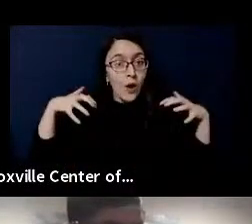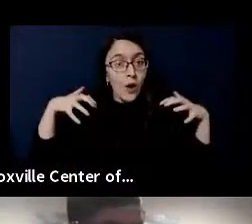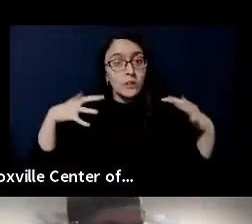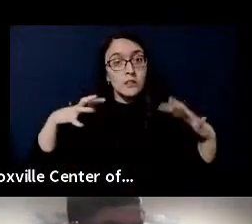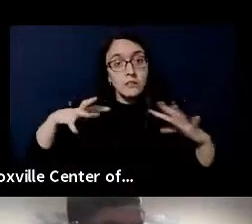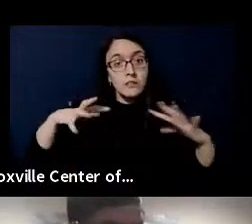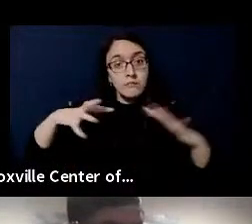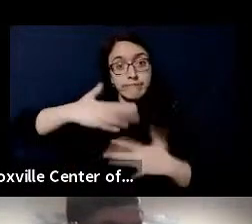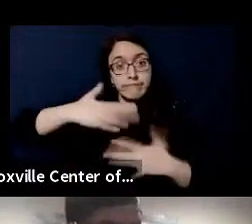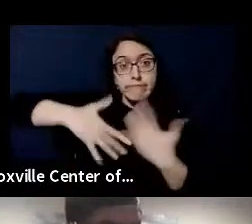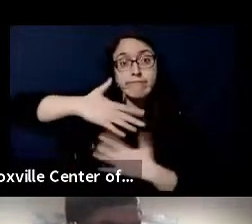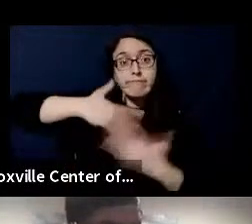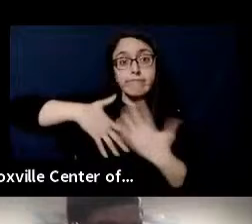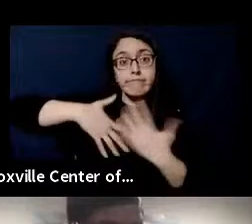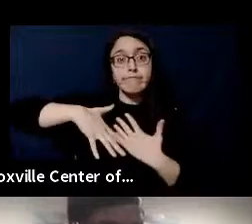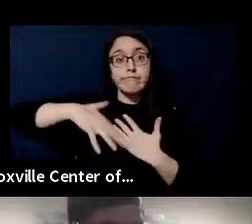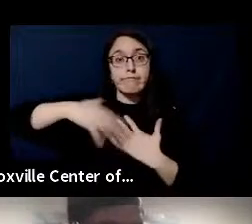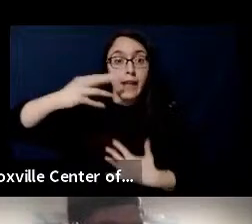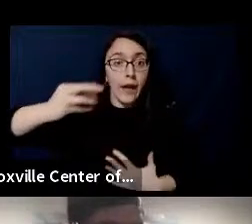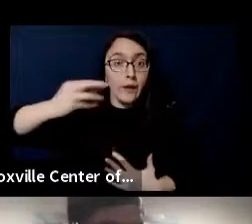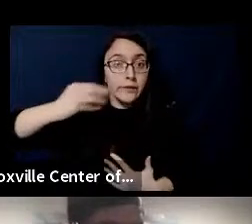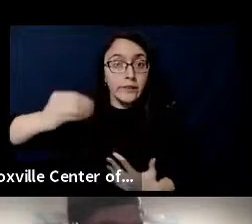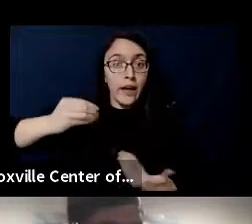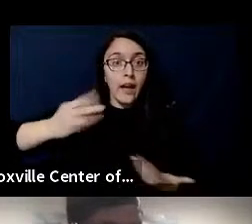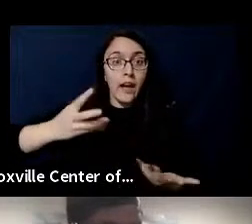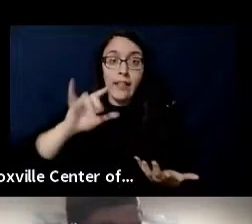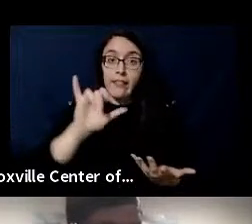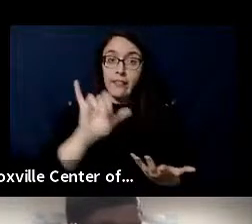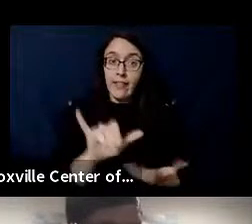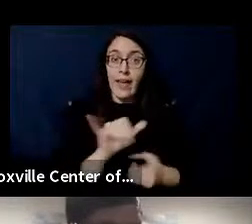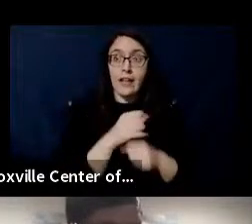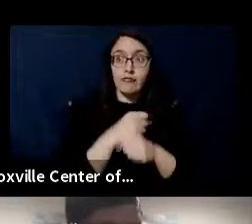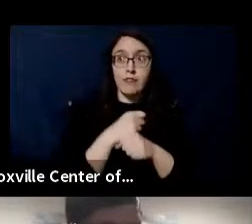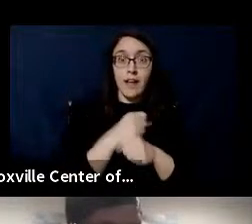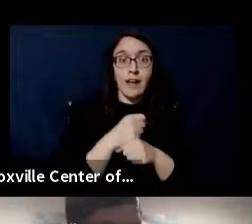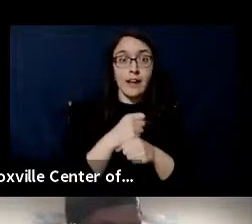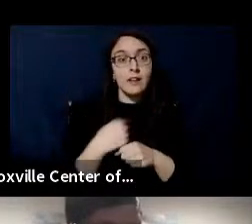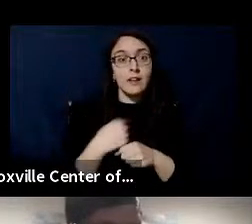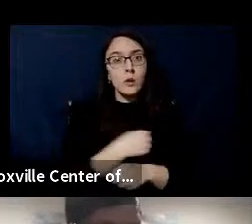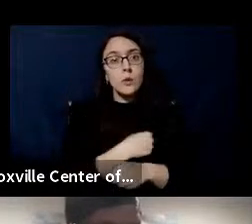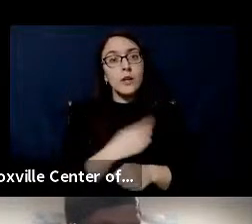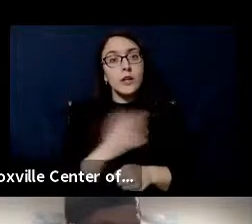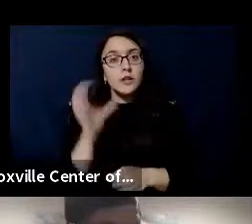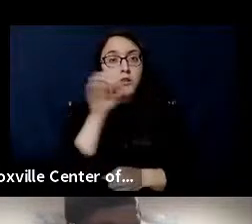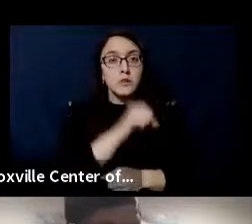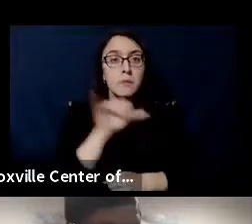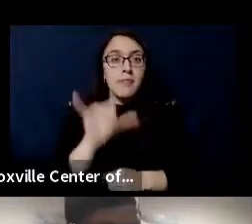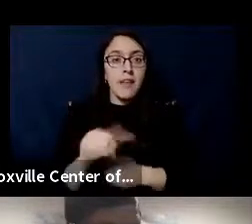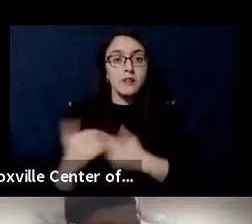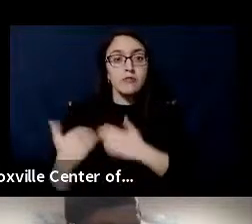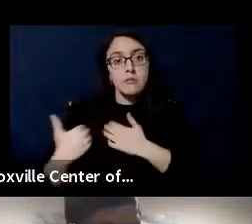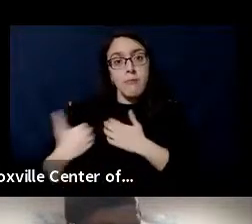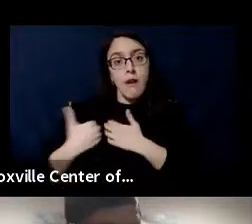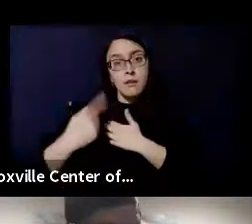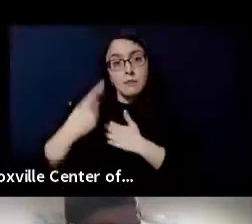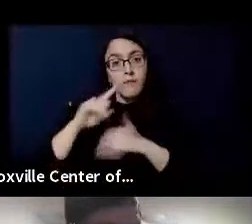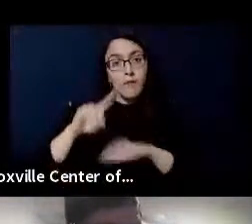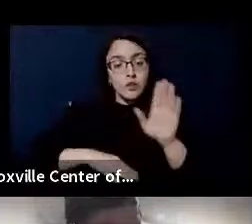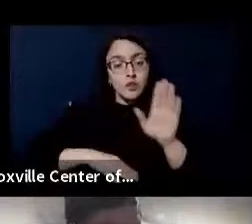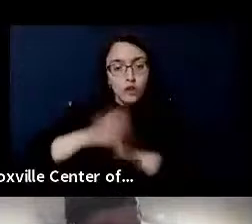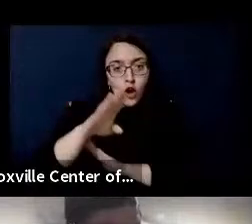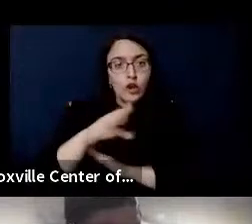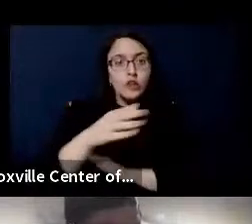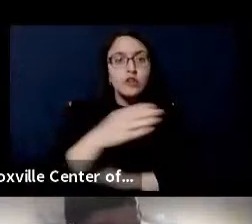together outdoors has created, we're assuming that's responsible for a surge, and the